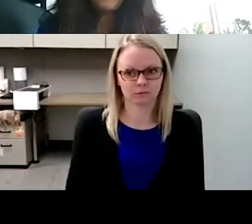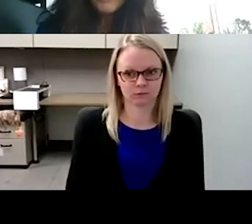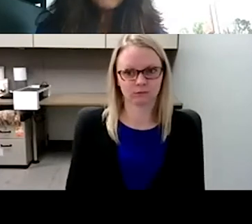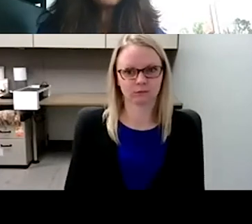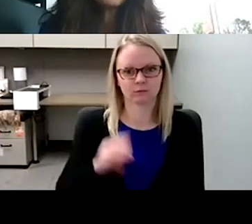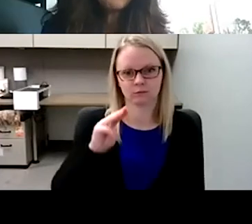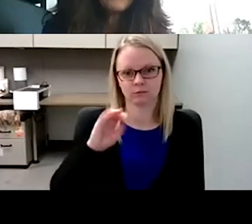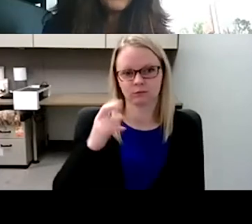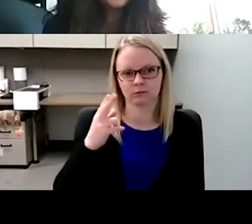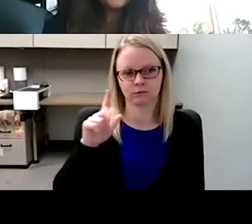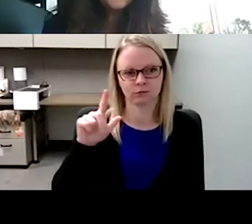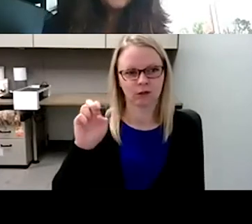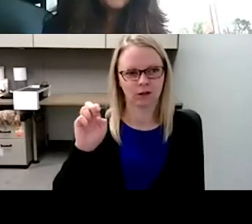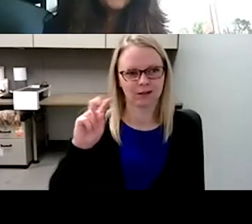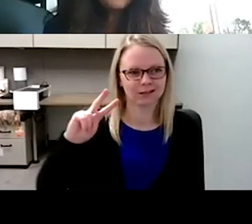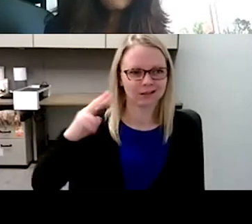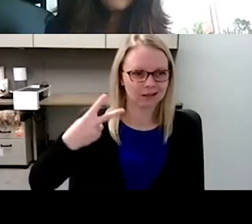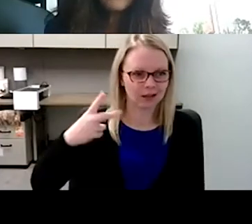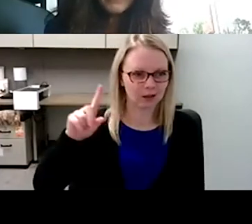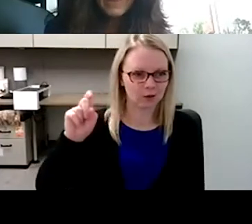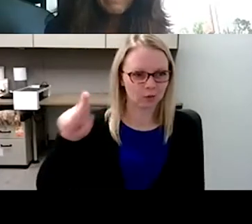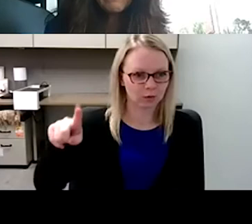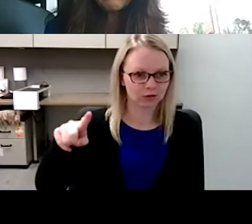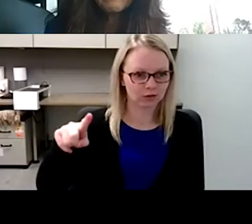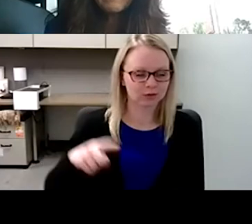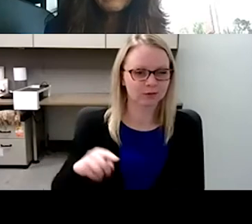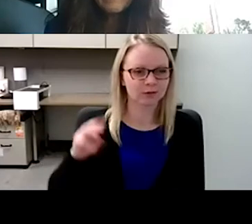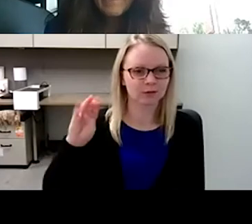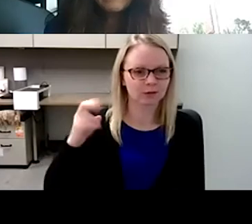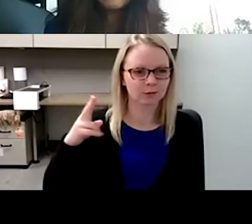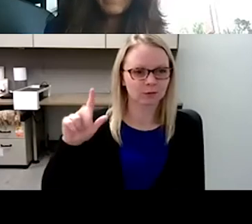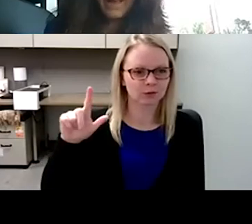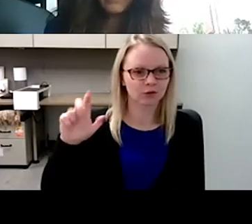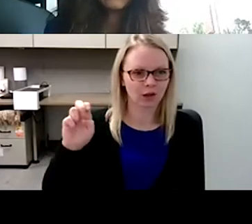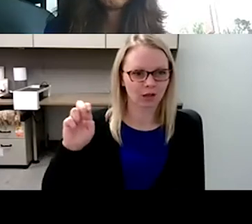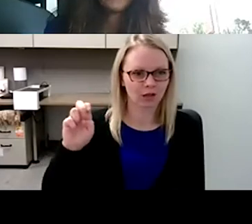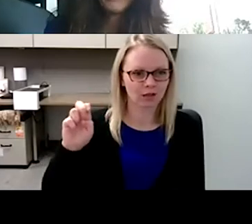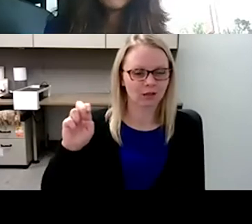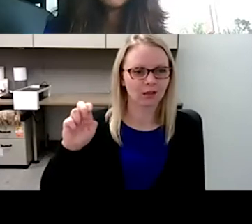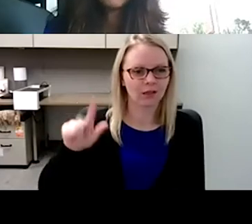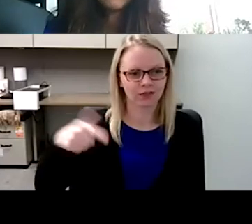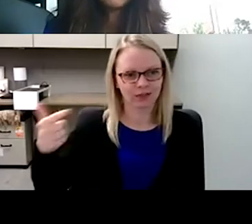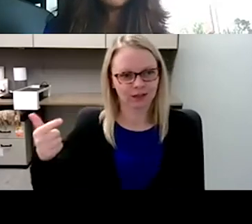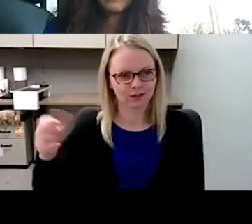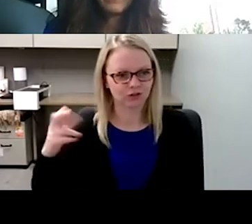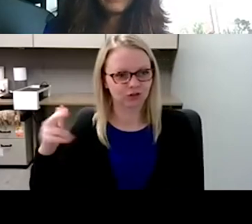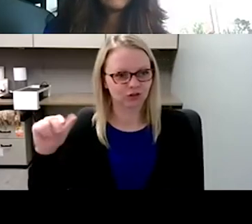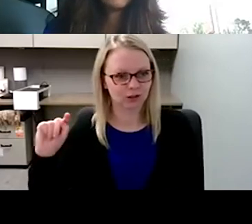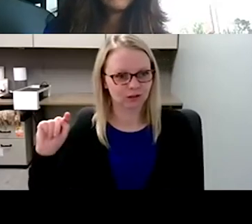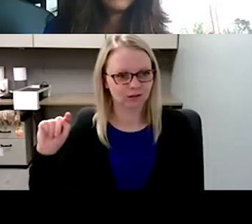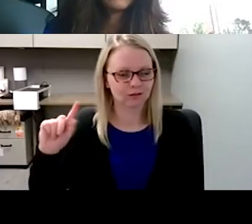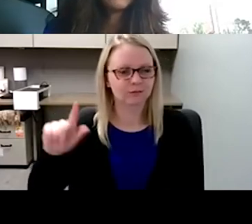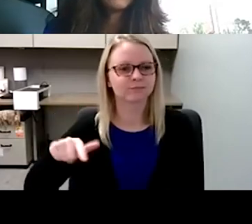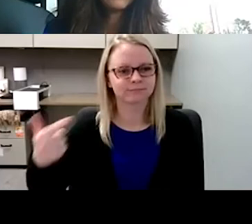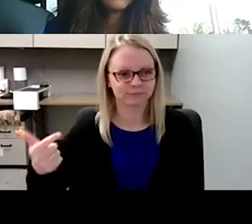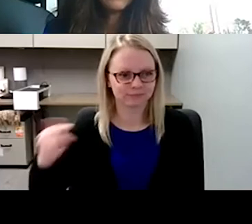I'm going to stay with you, but then I'm going to change the order. I'm going to go from Michelle to Chet to Jeannie. So this way, you know, we mix it up a little bit, and